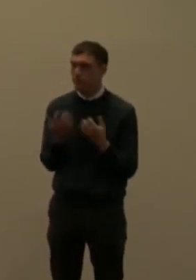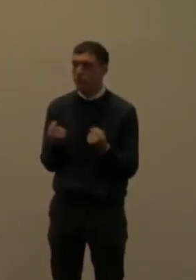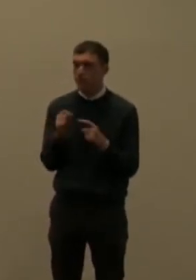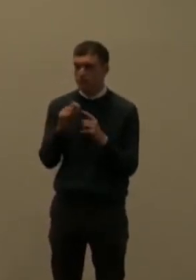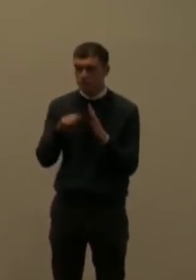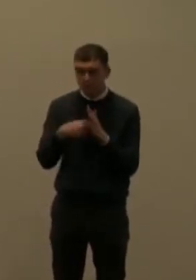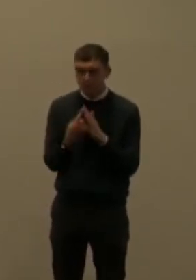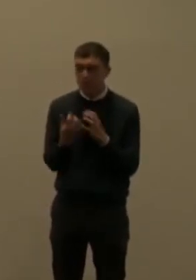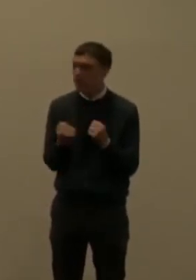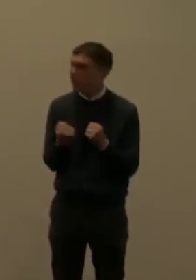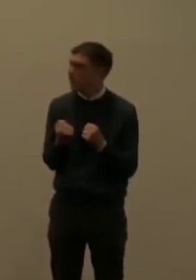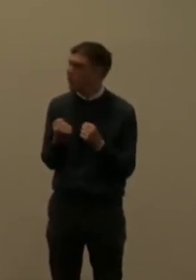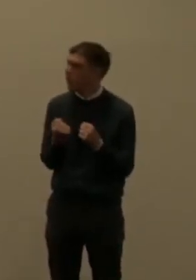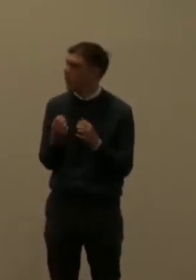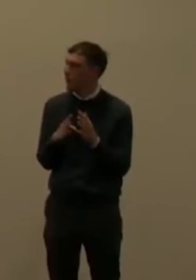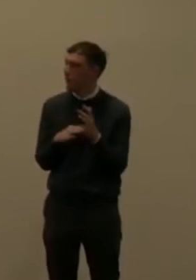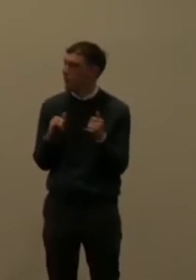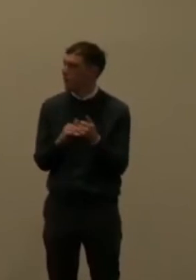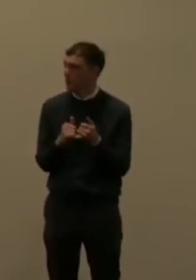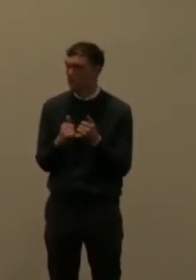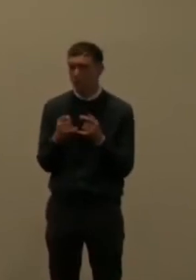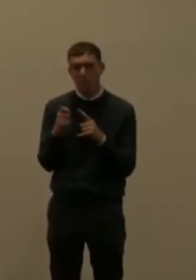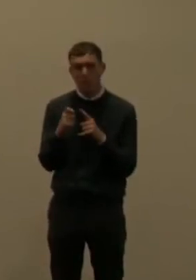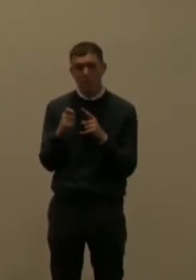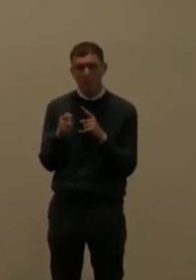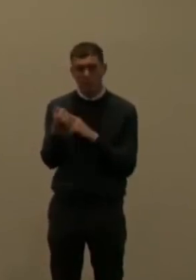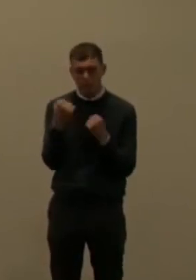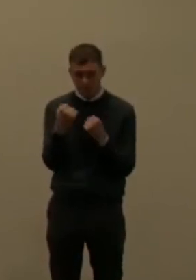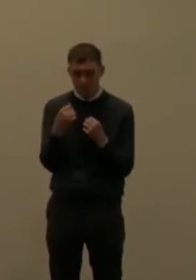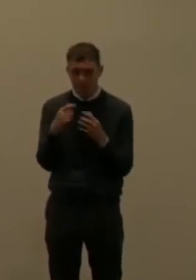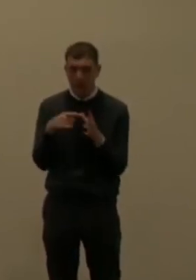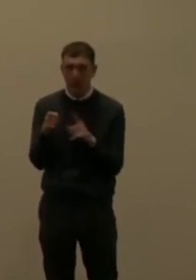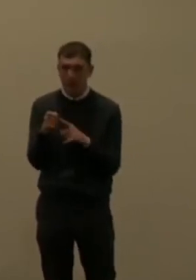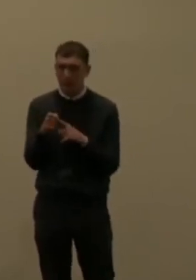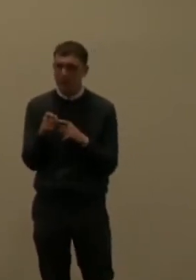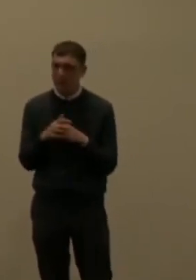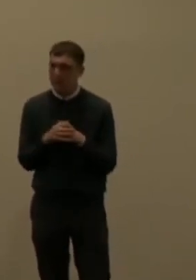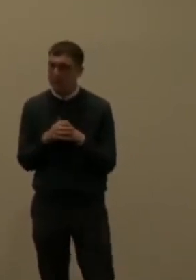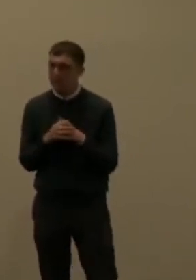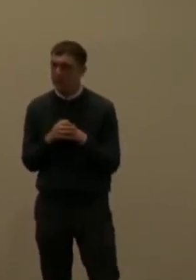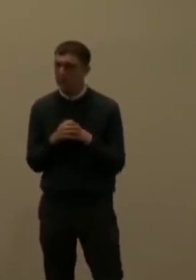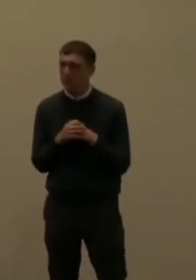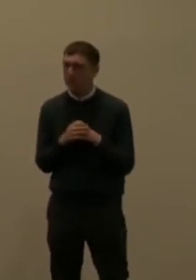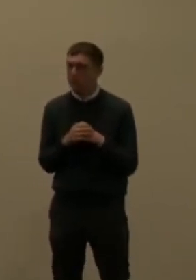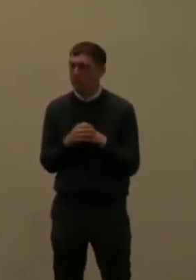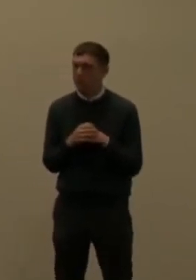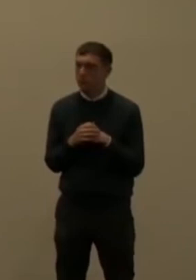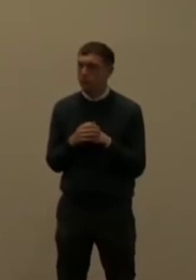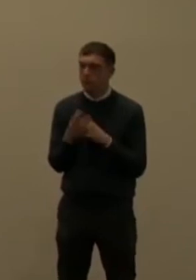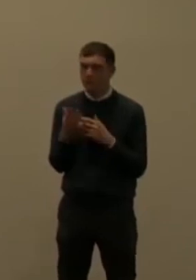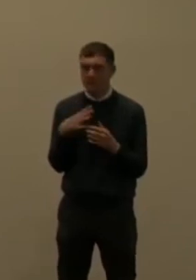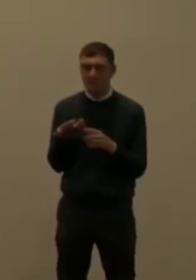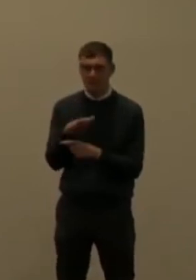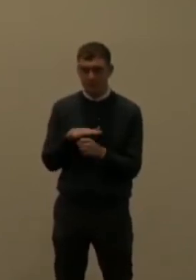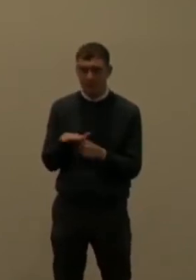on GitHub provided by Microsoft called Power Apps Test Automation that you need to fork in your GitHub